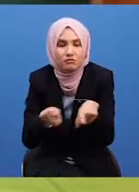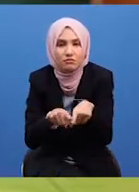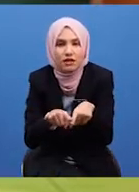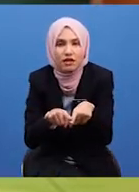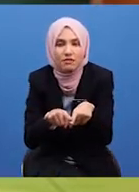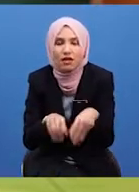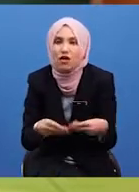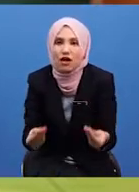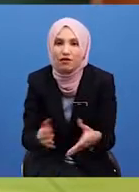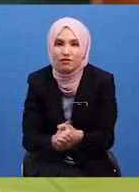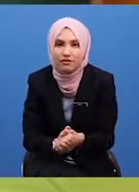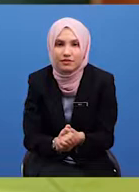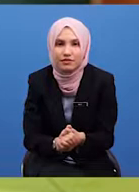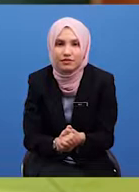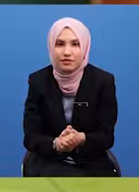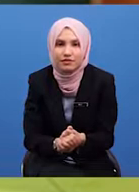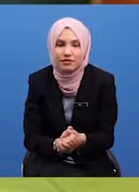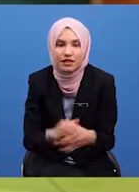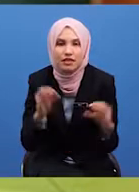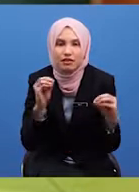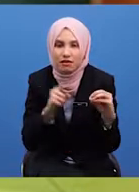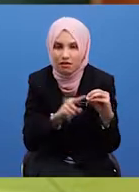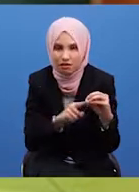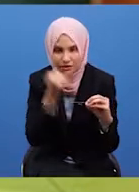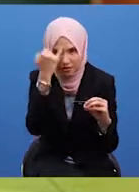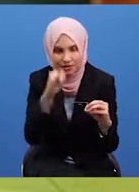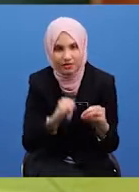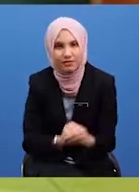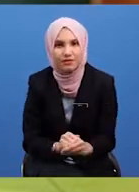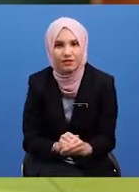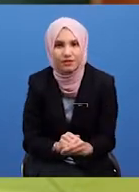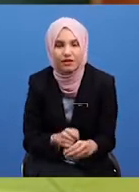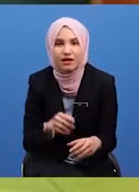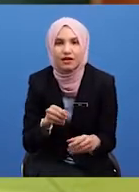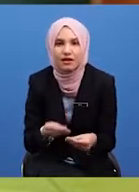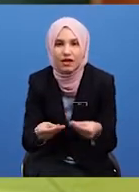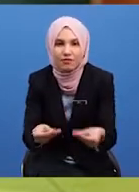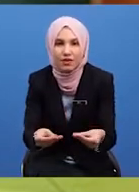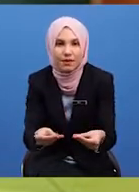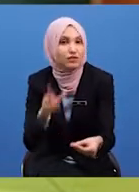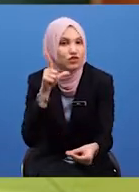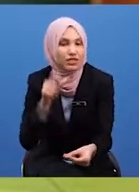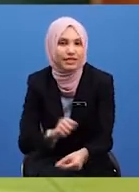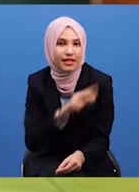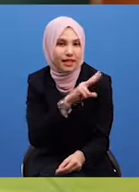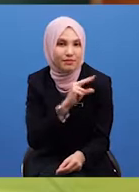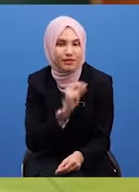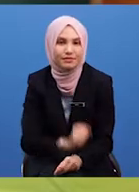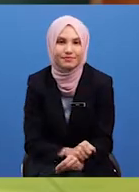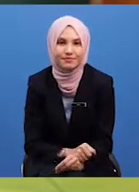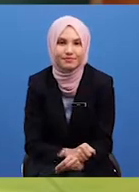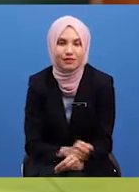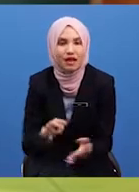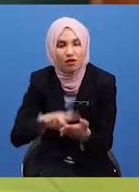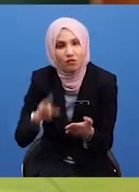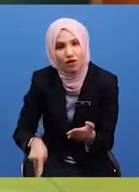However, since it is not an original idea, Mr. Velos gives the medal to Lin. The following